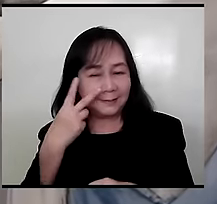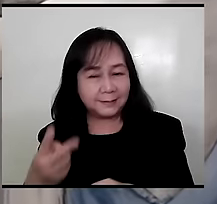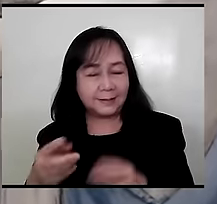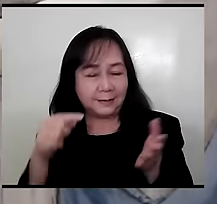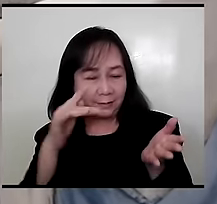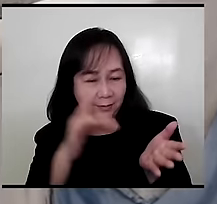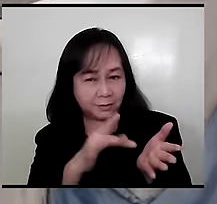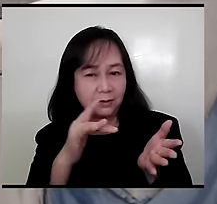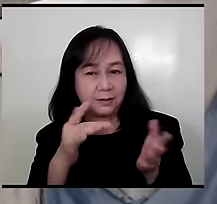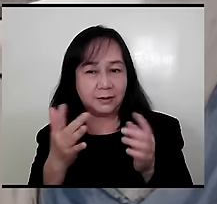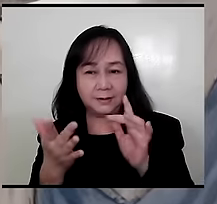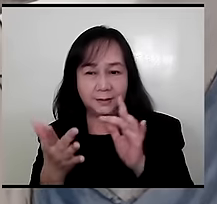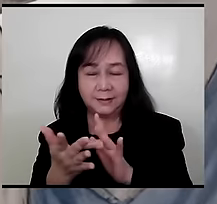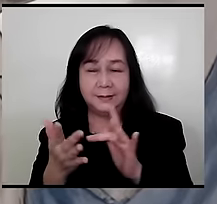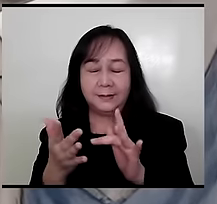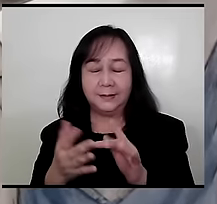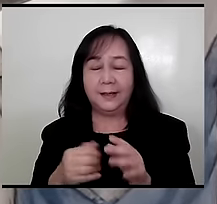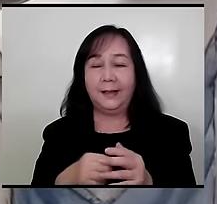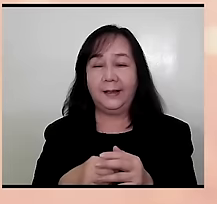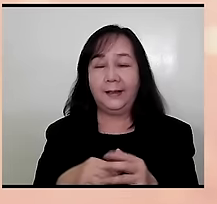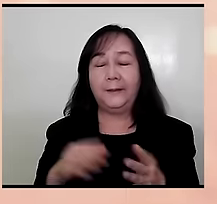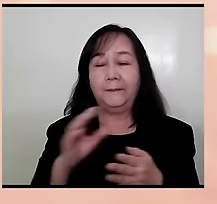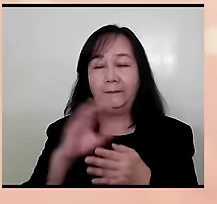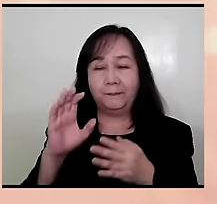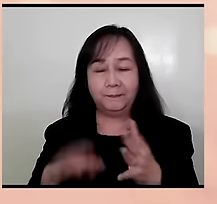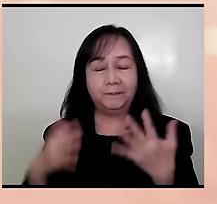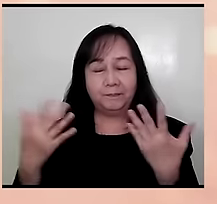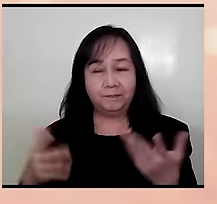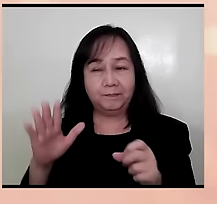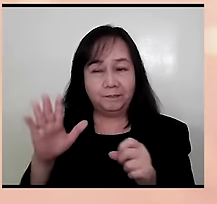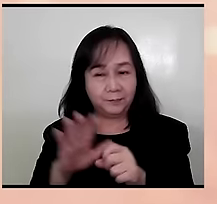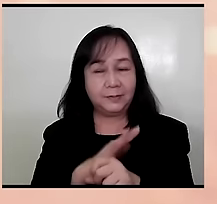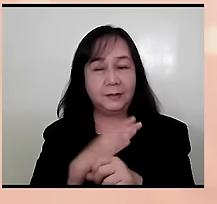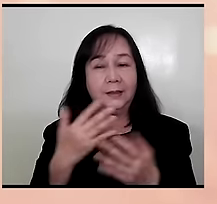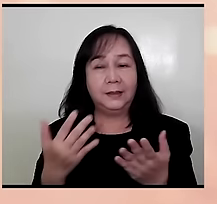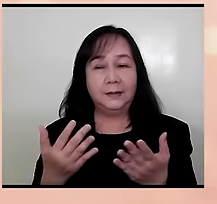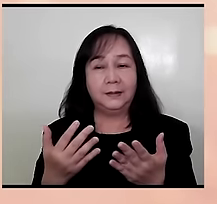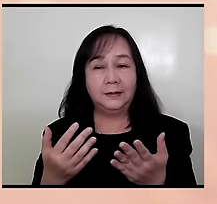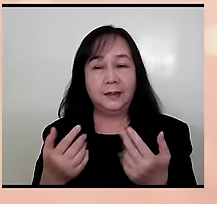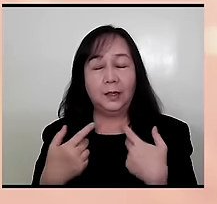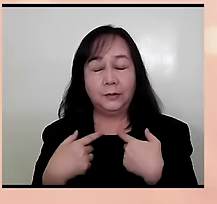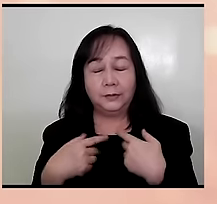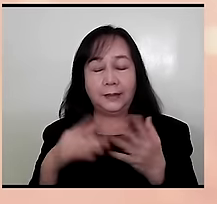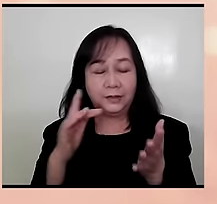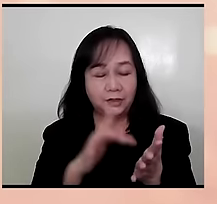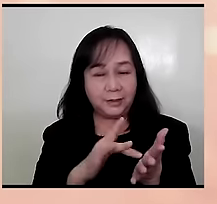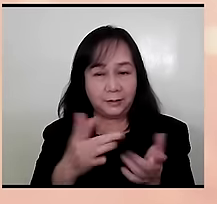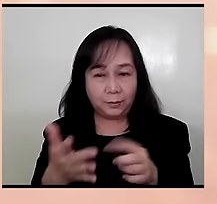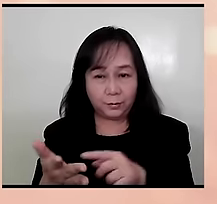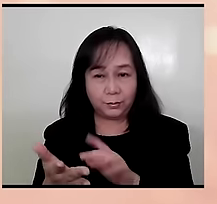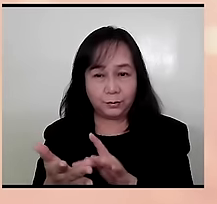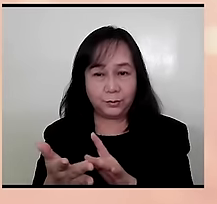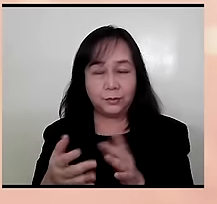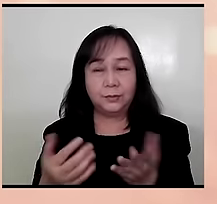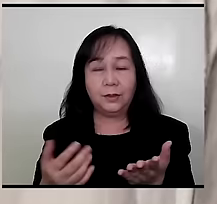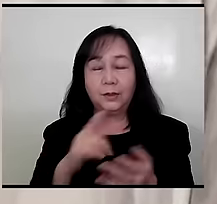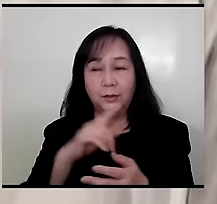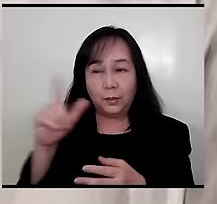and come to full belief. Touching the wounds of the Lord, Thomas